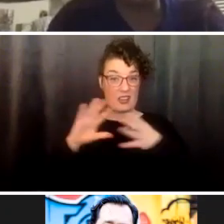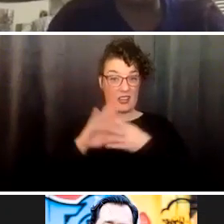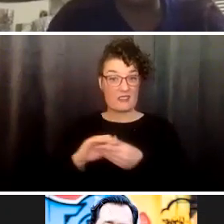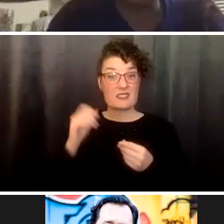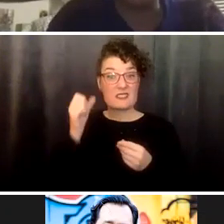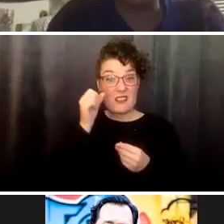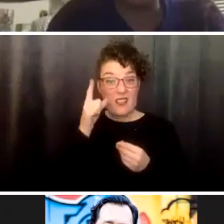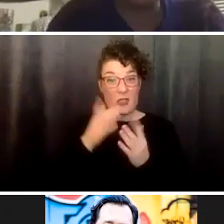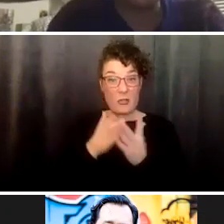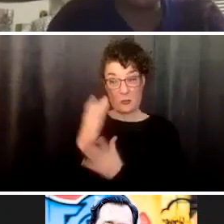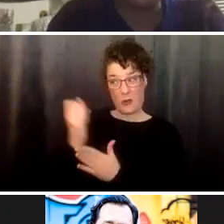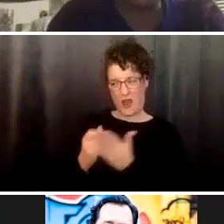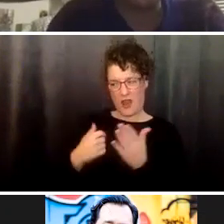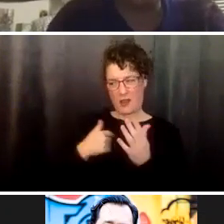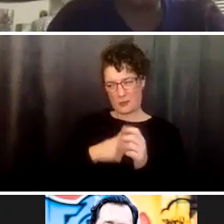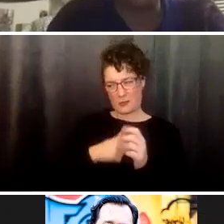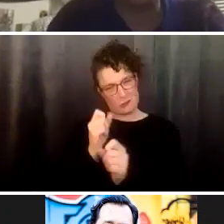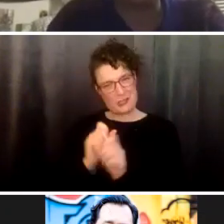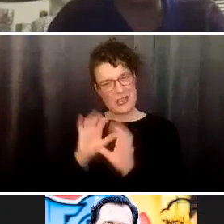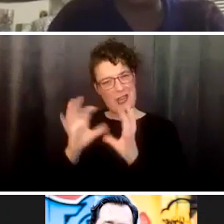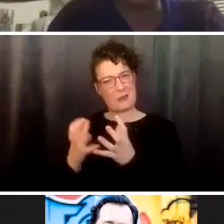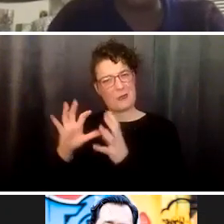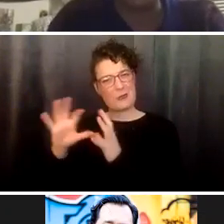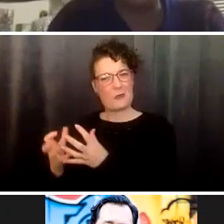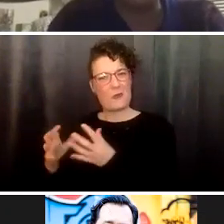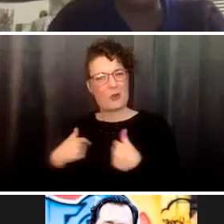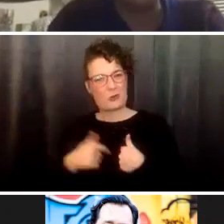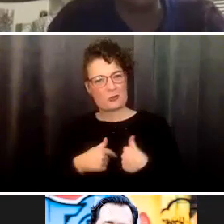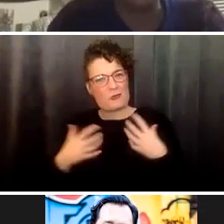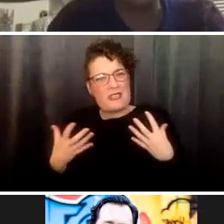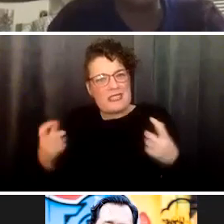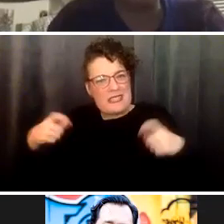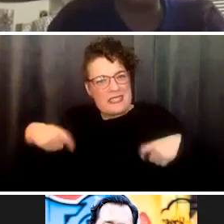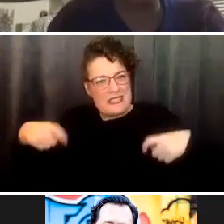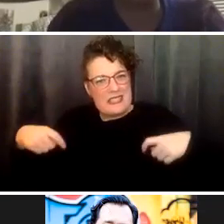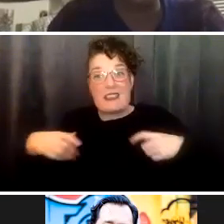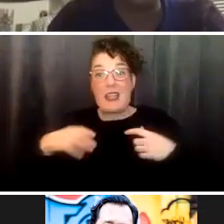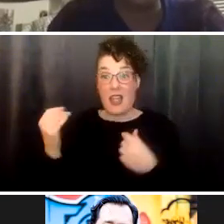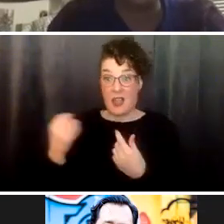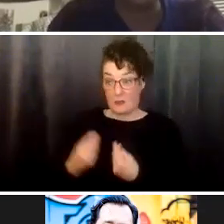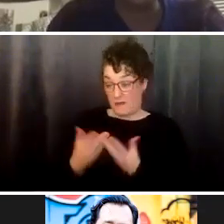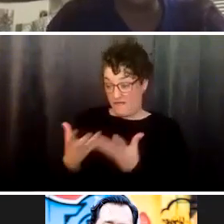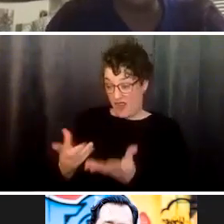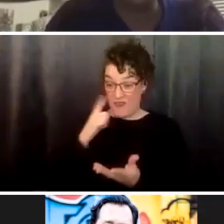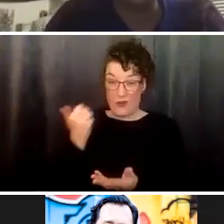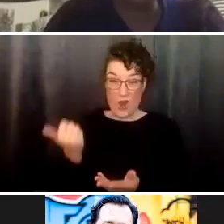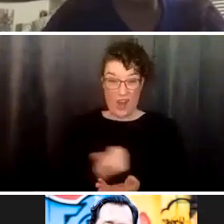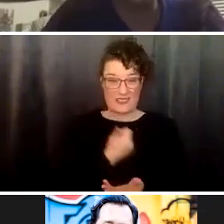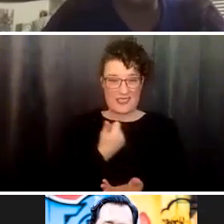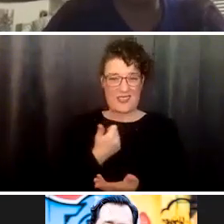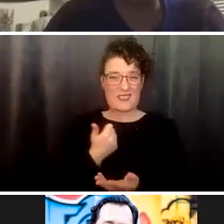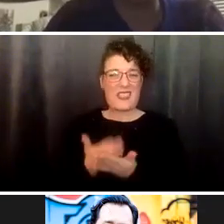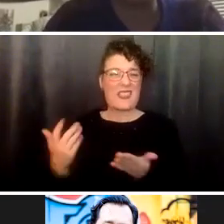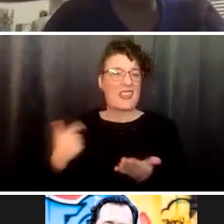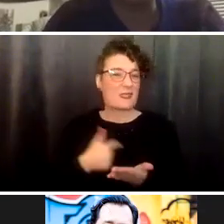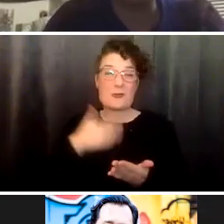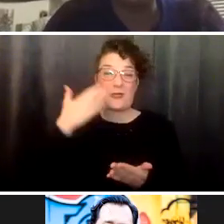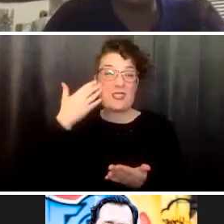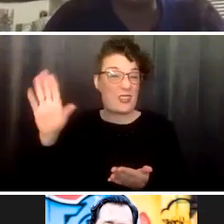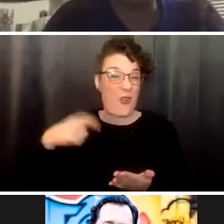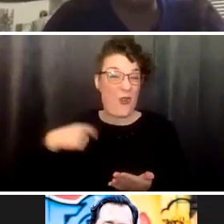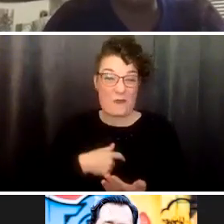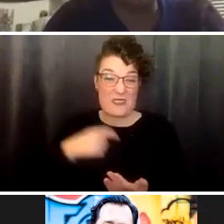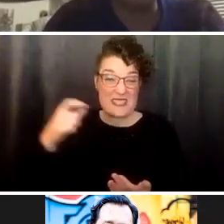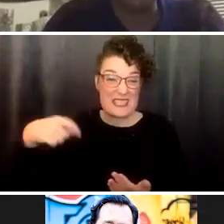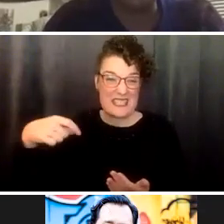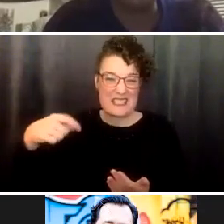the worlds that we want to exist and provide for our younger selves the things that we never knew we needed. And that's what I always return to as